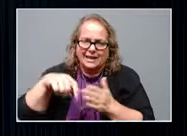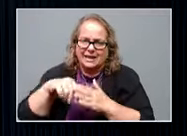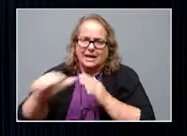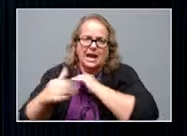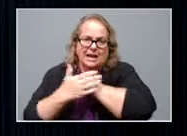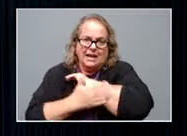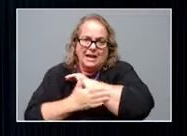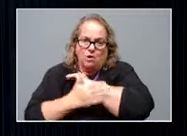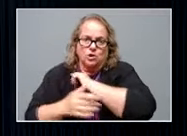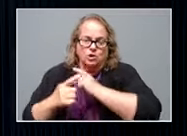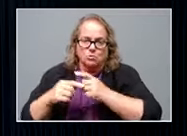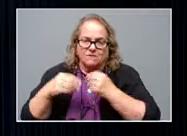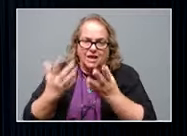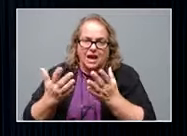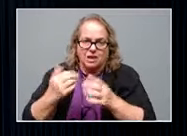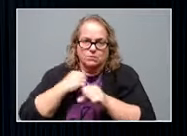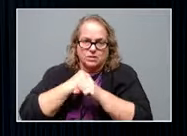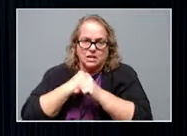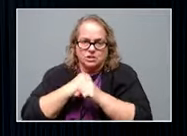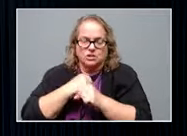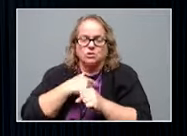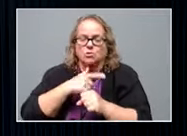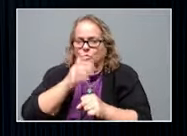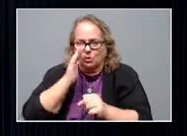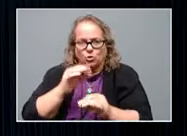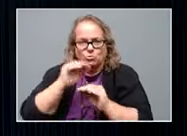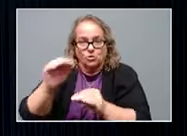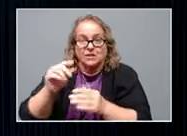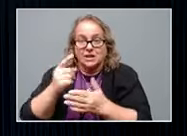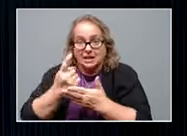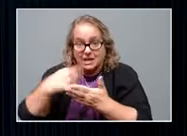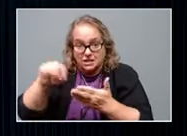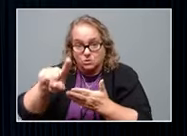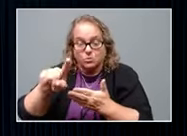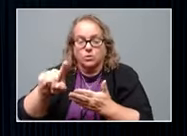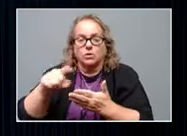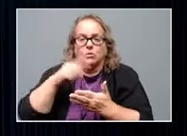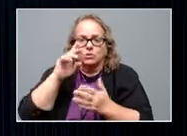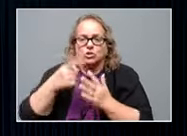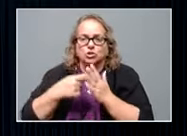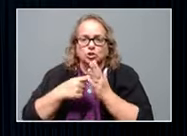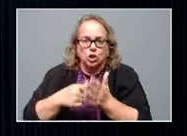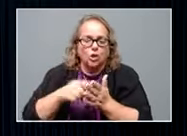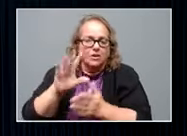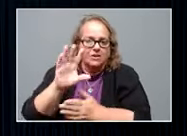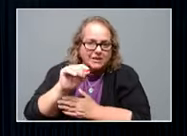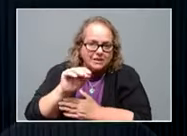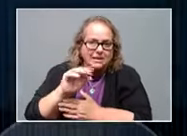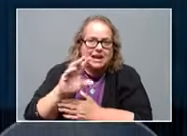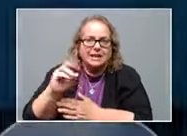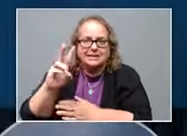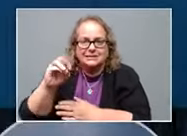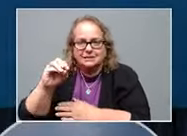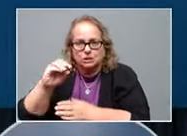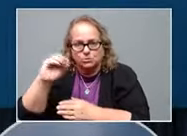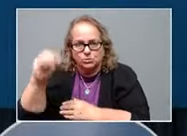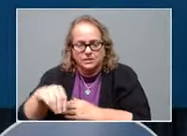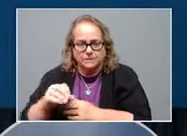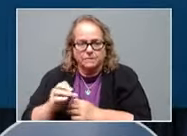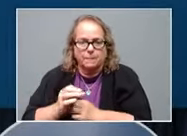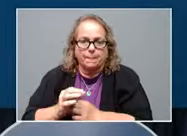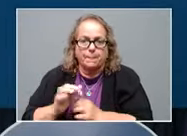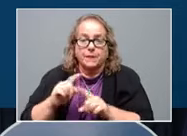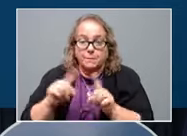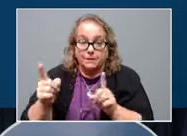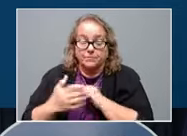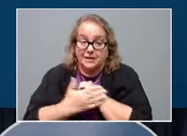protection. So we're going to move this starting next week to 50 and 60%, and we're going to go up from there. But counties